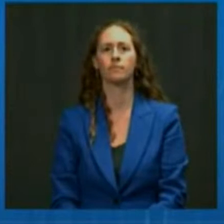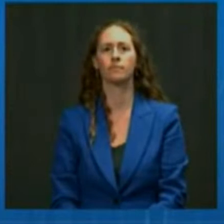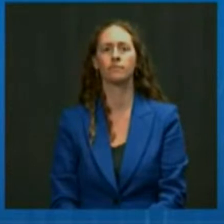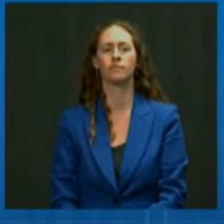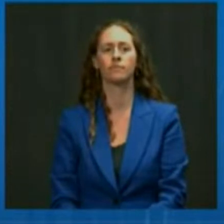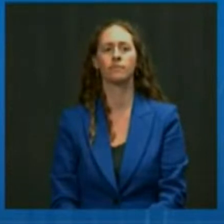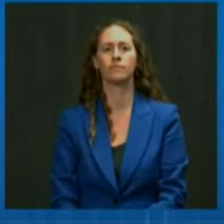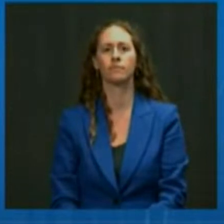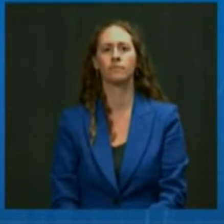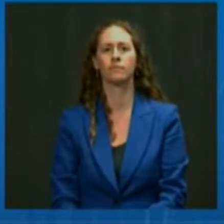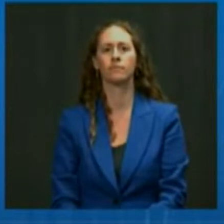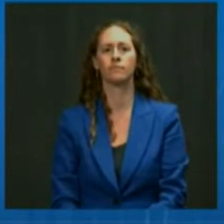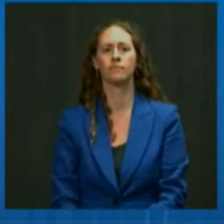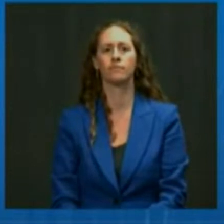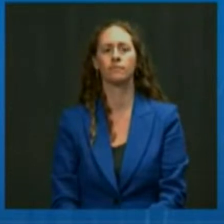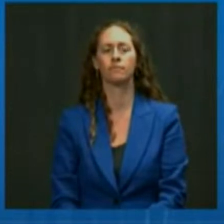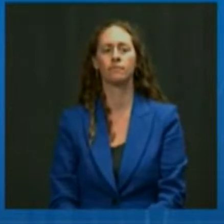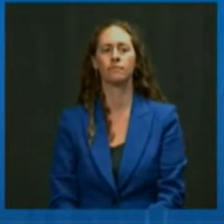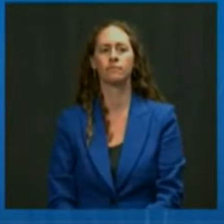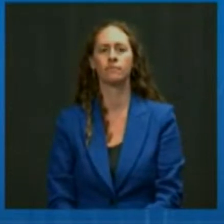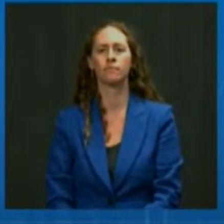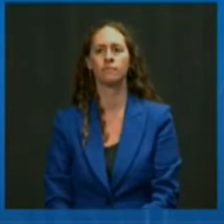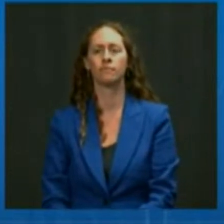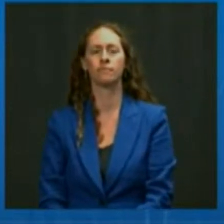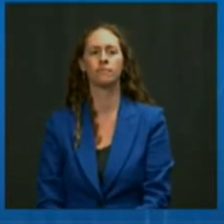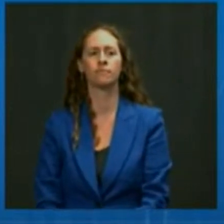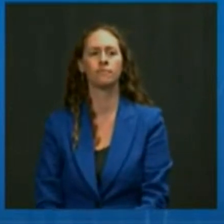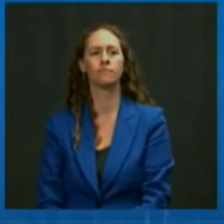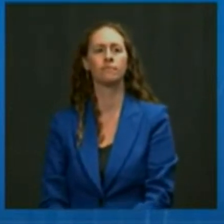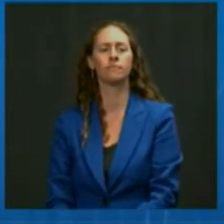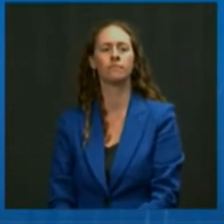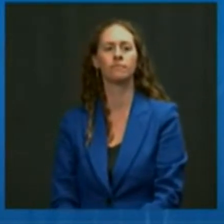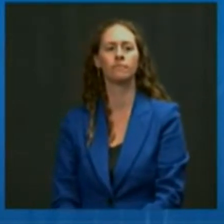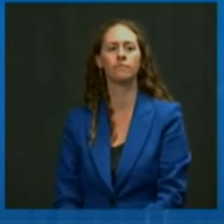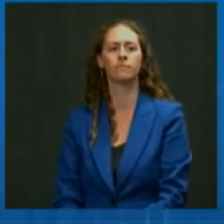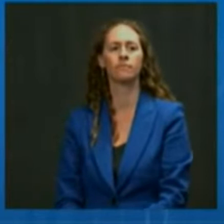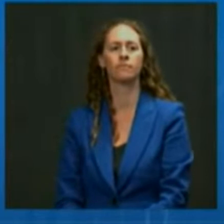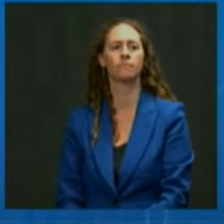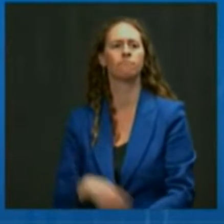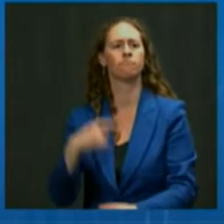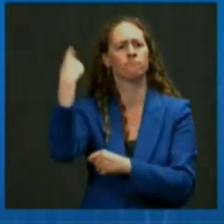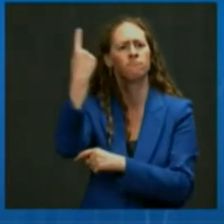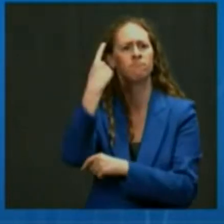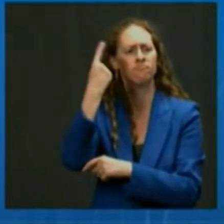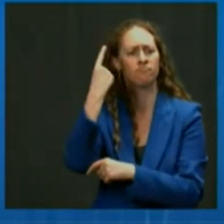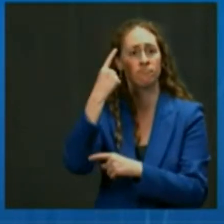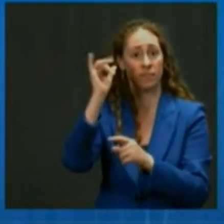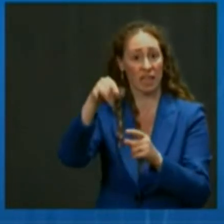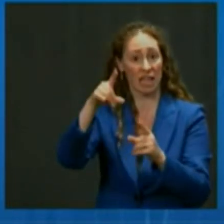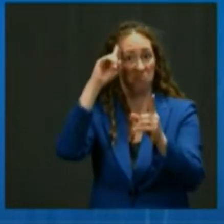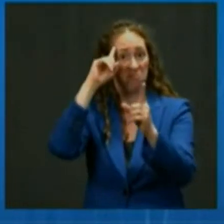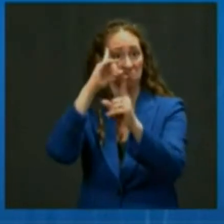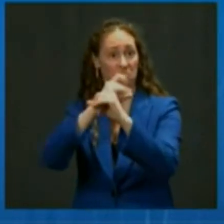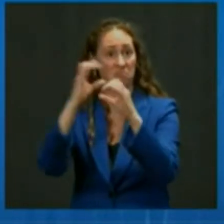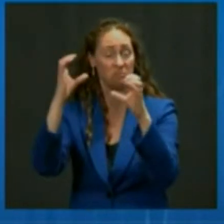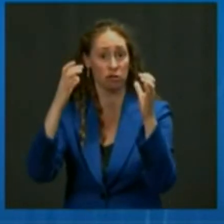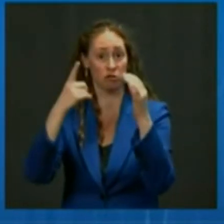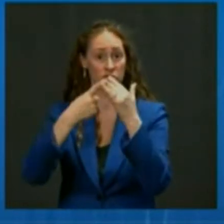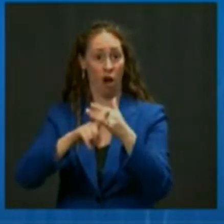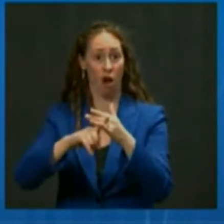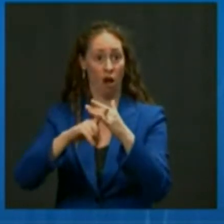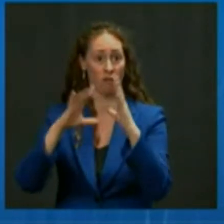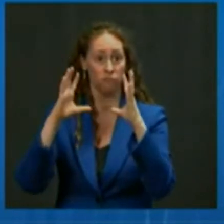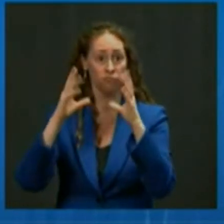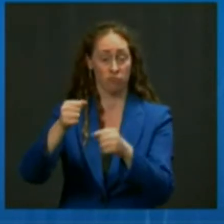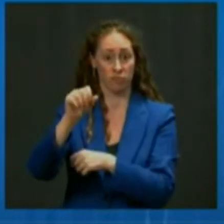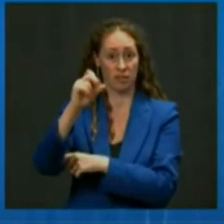Hi, thanks for taking my question. How realistic is that September 20th launch date, given that we haven't seen the official EUA request